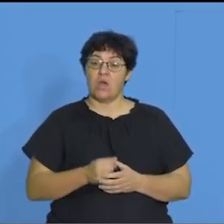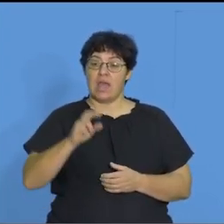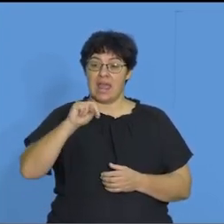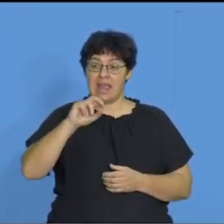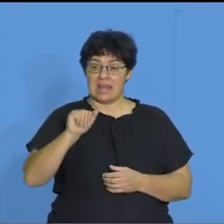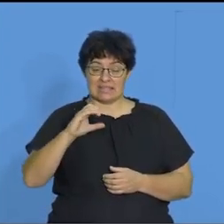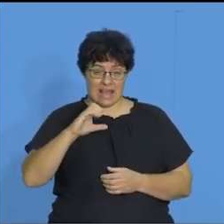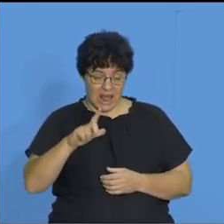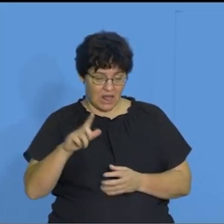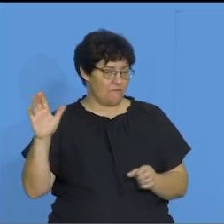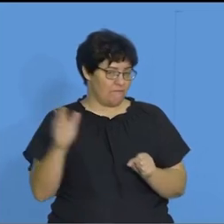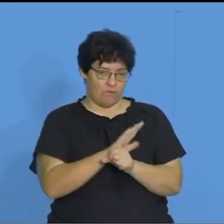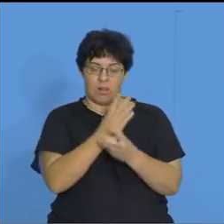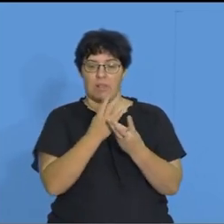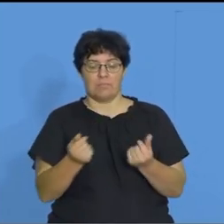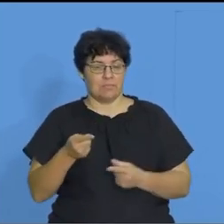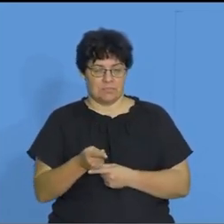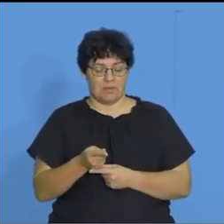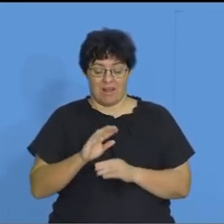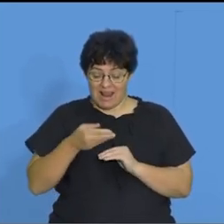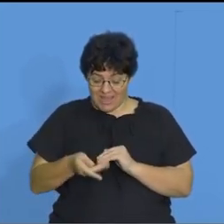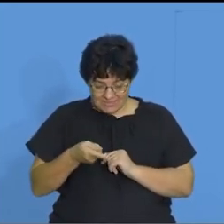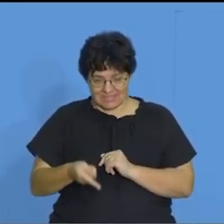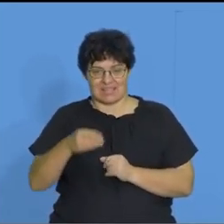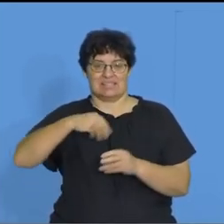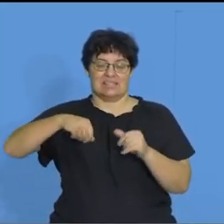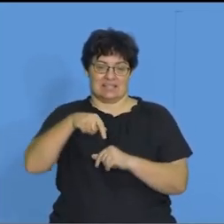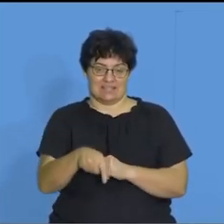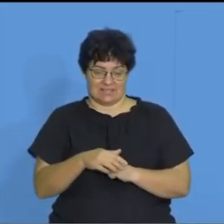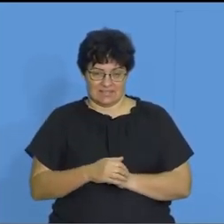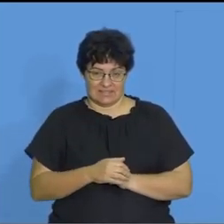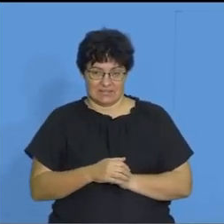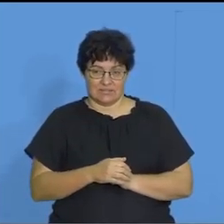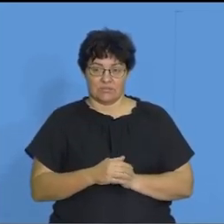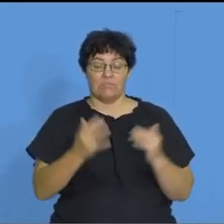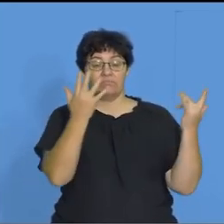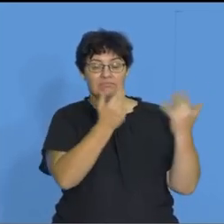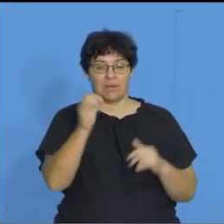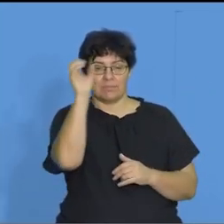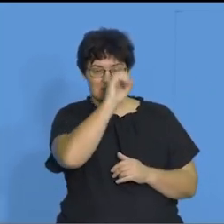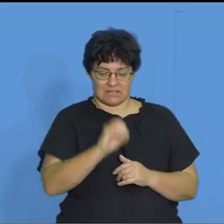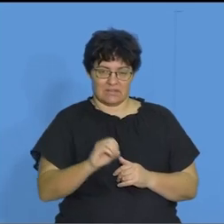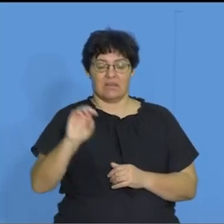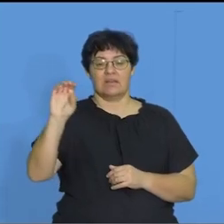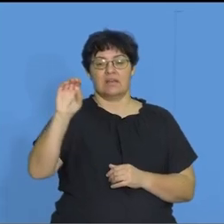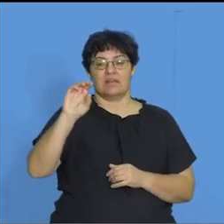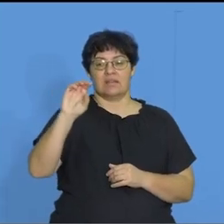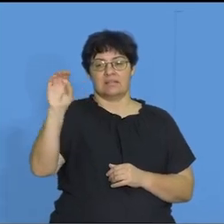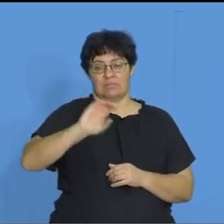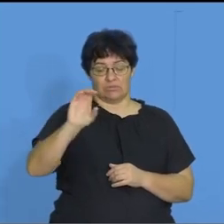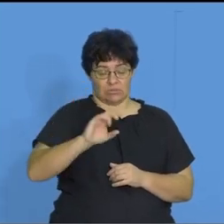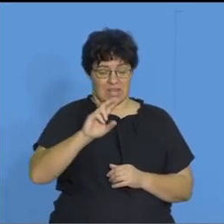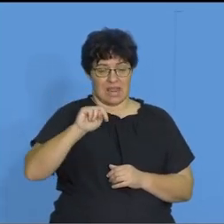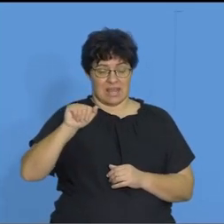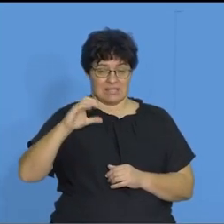what will be filtered off is actually the impurity. So in as far as calculating the percentage of table salt, this is how